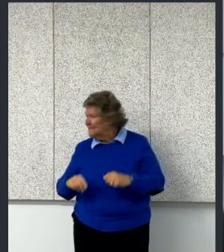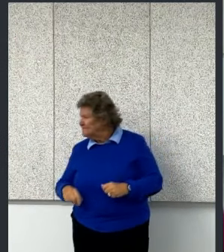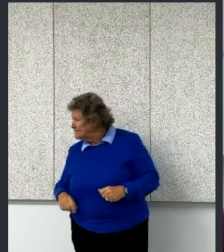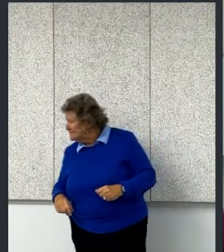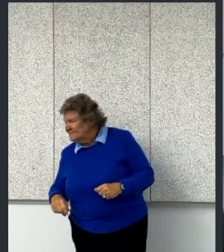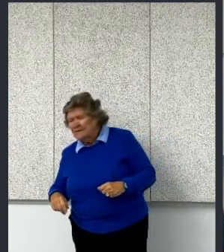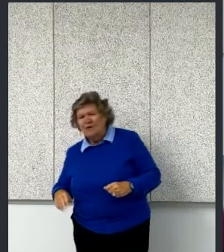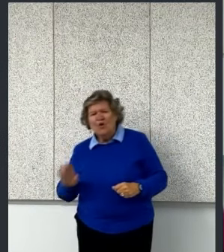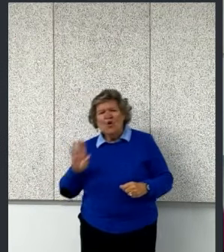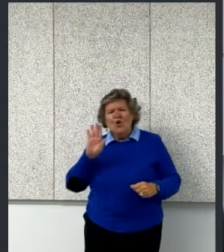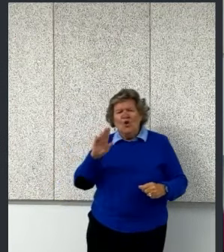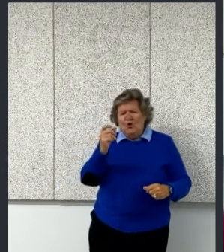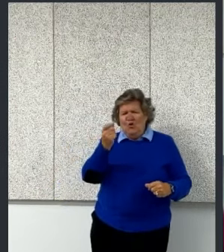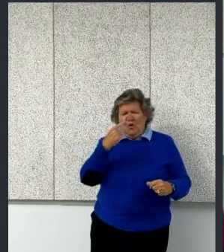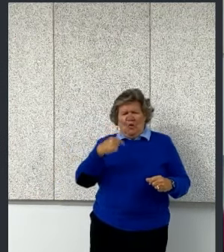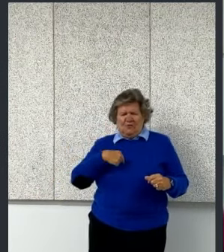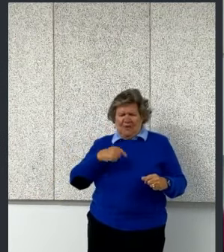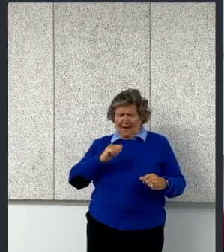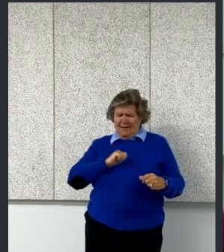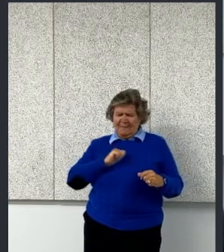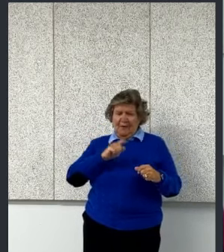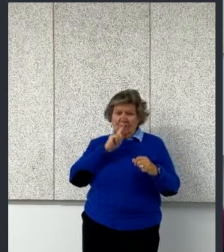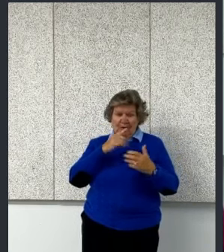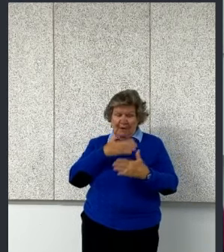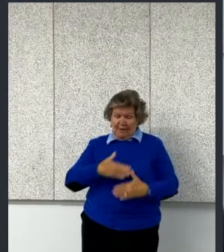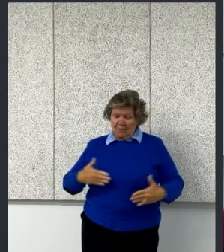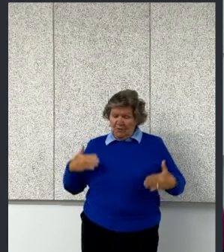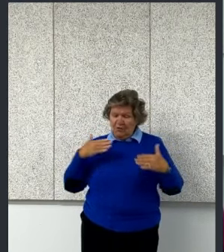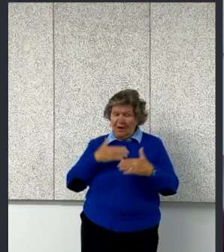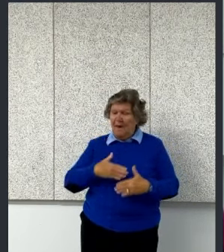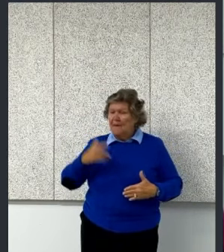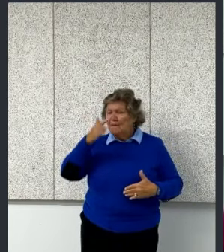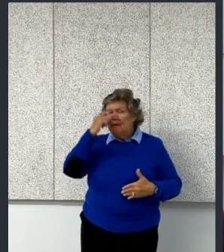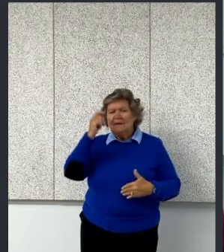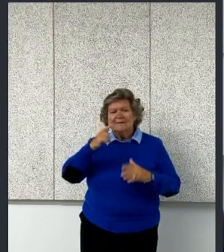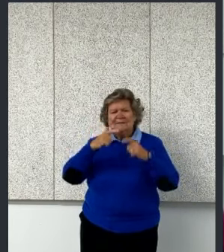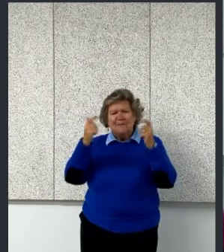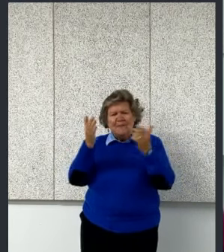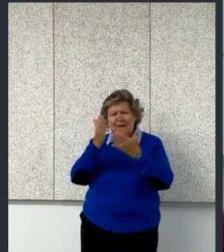the question around ecosystem. It is, it's a big part of